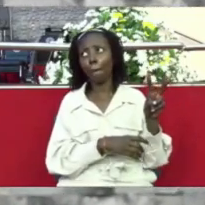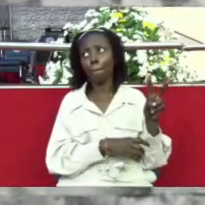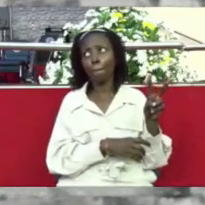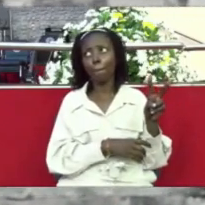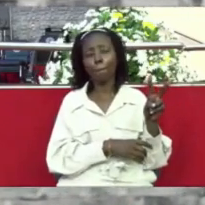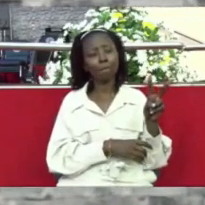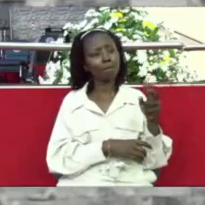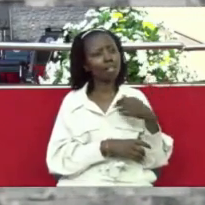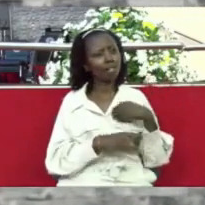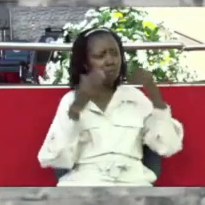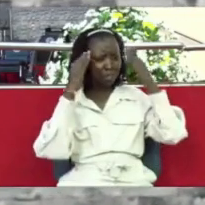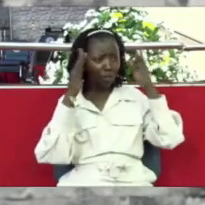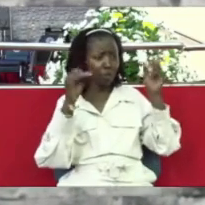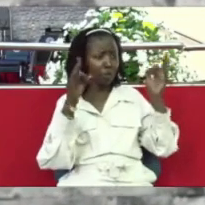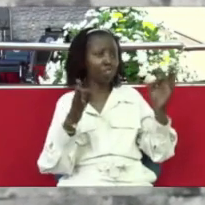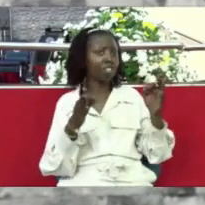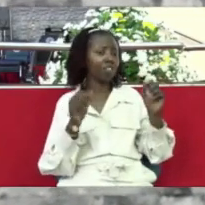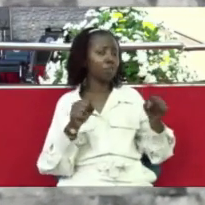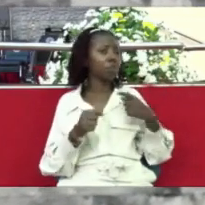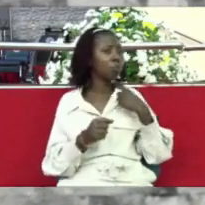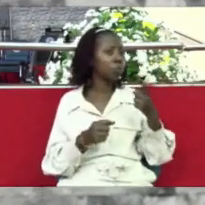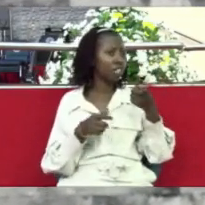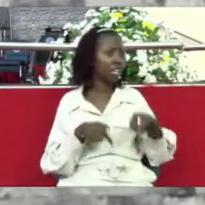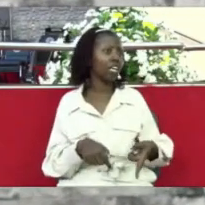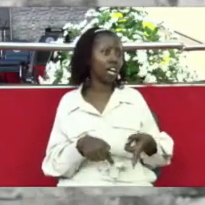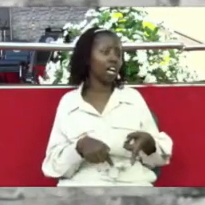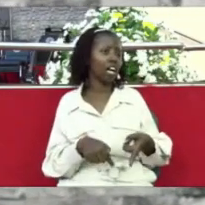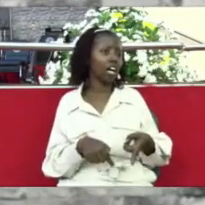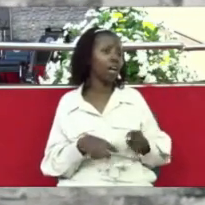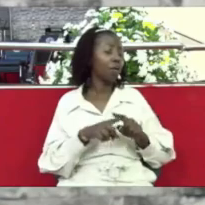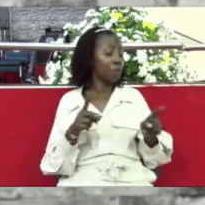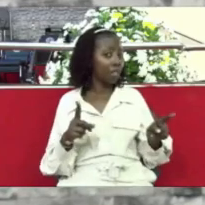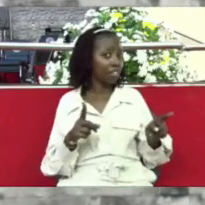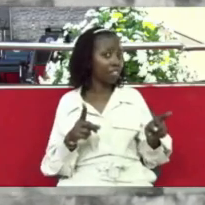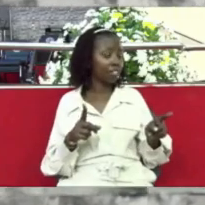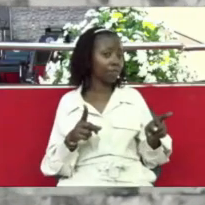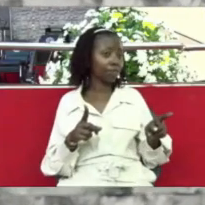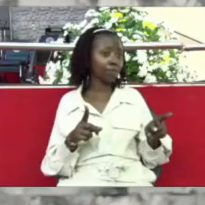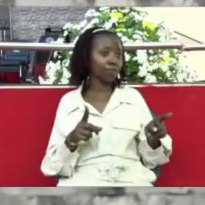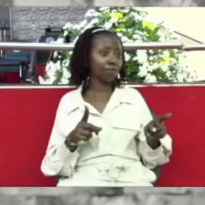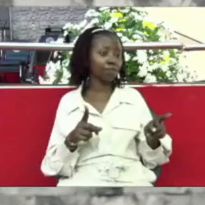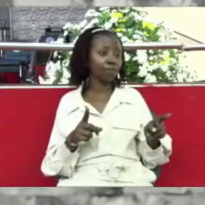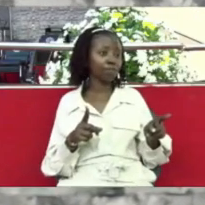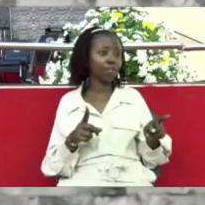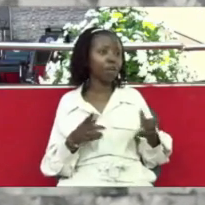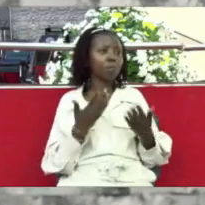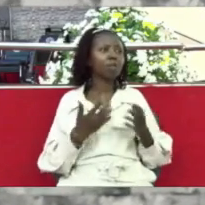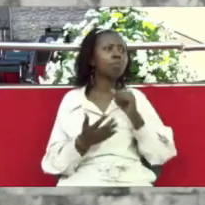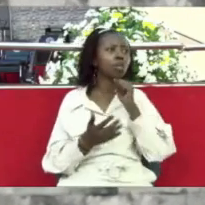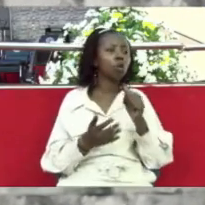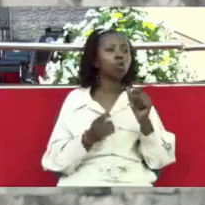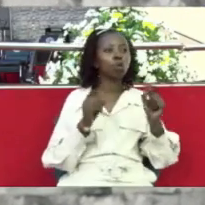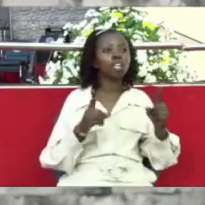I don't know if I should say that it was from Citizen TV or not. I probably shouldn't say that. So if we'll